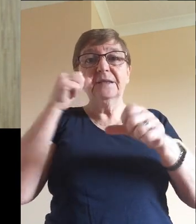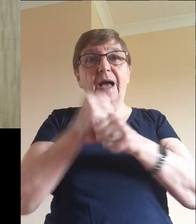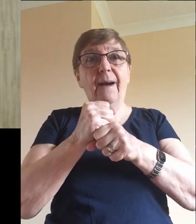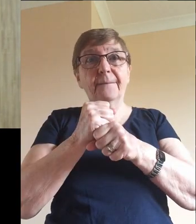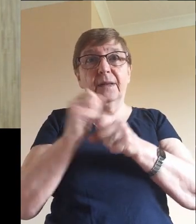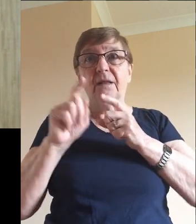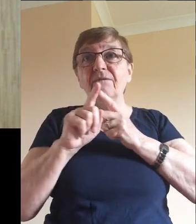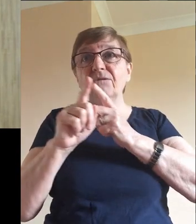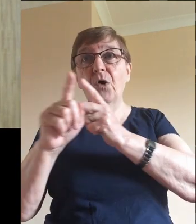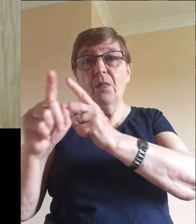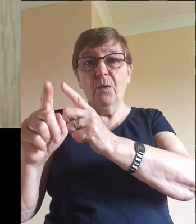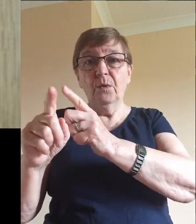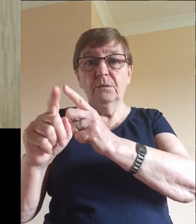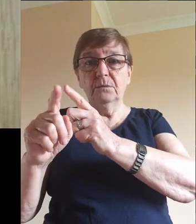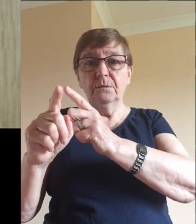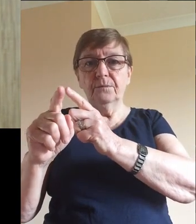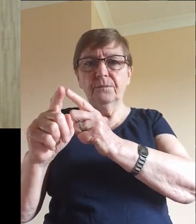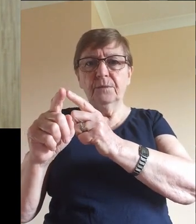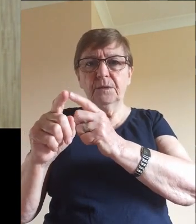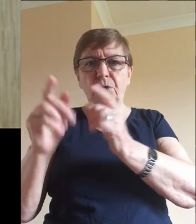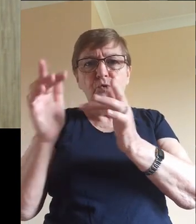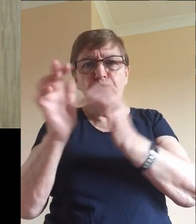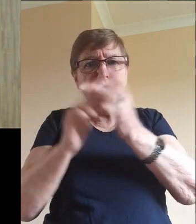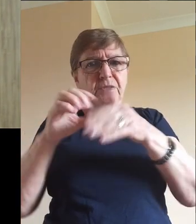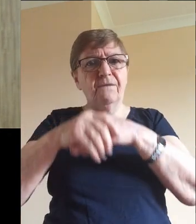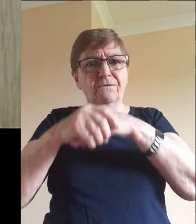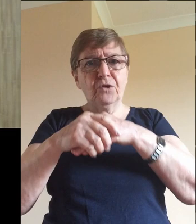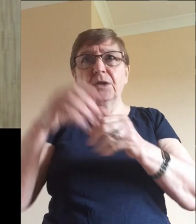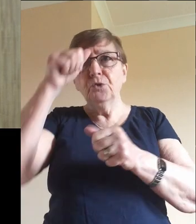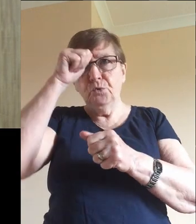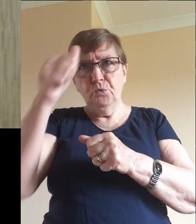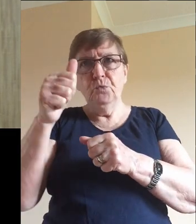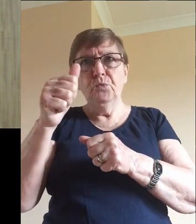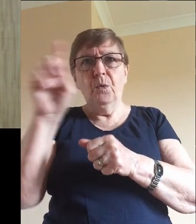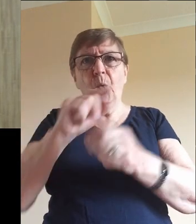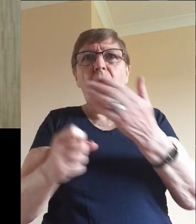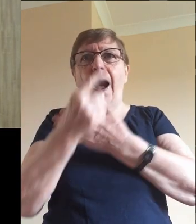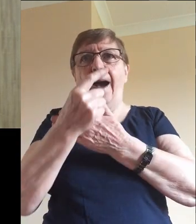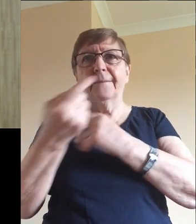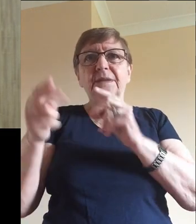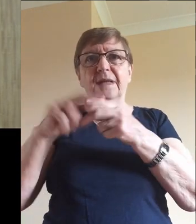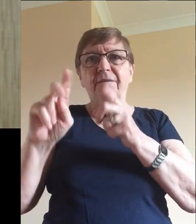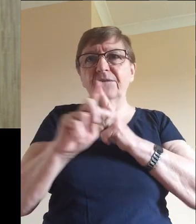Jesus knew what it was to be persecuted for following Christ.